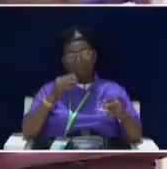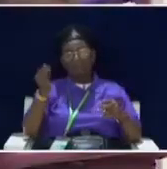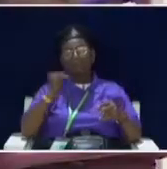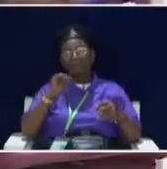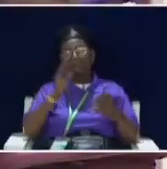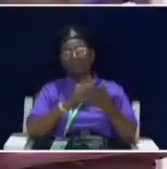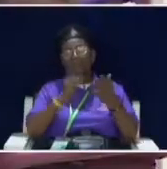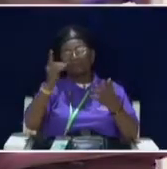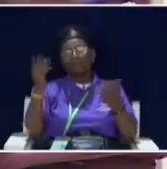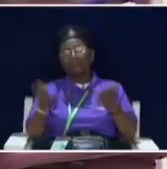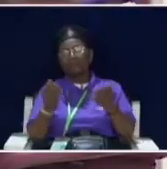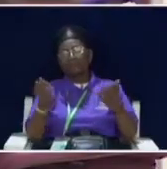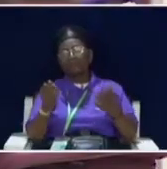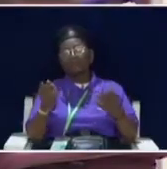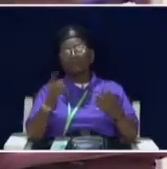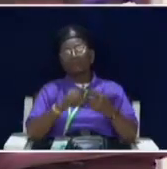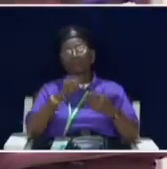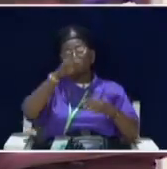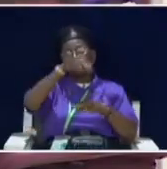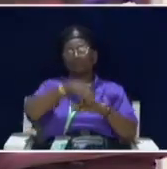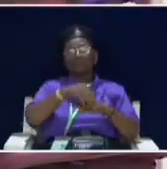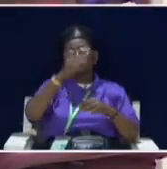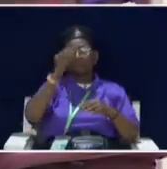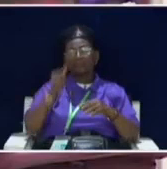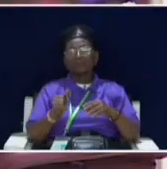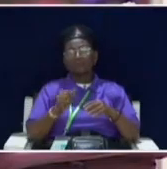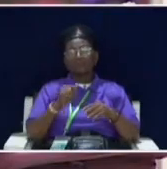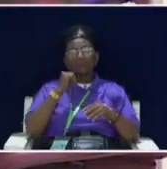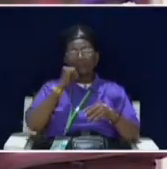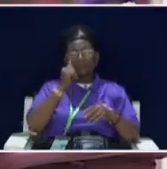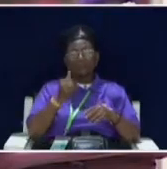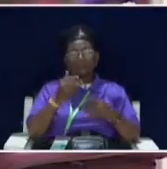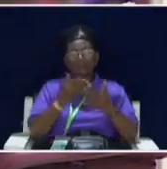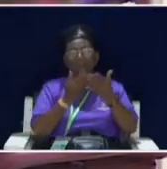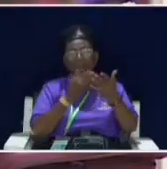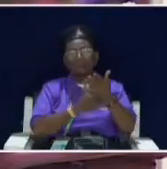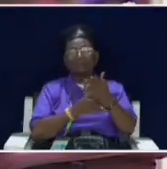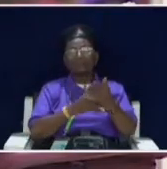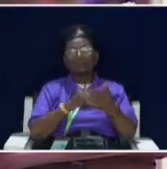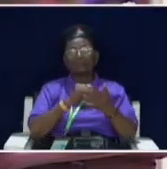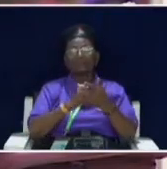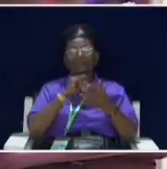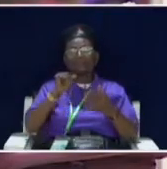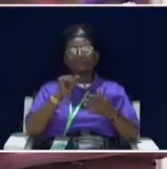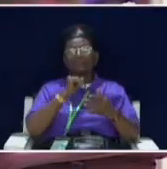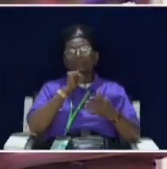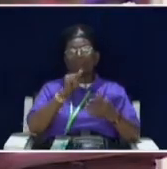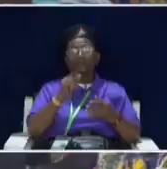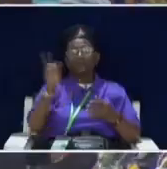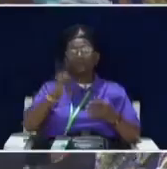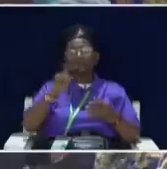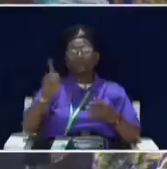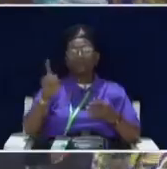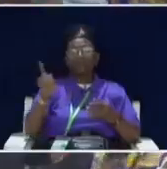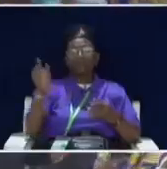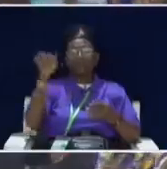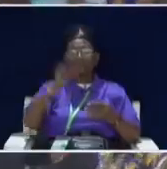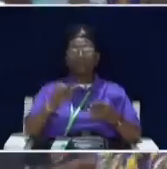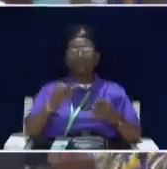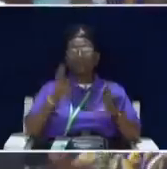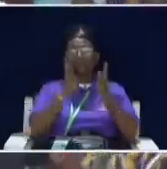yi. By tomorrow morning. Ni aro la. It's not where they left you that they will find